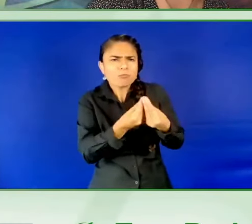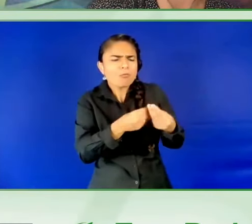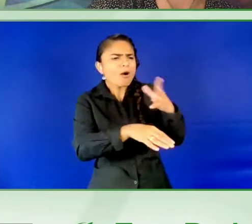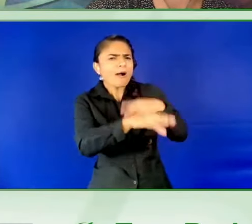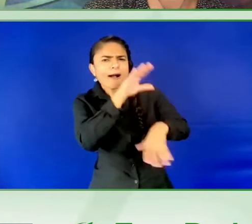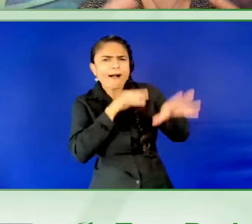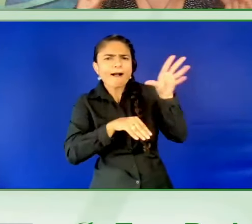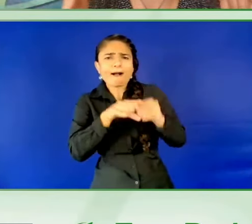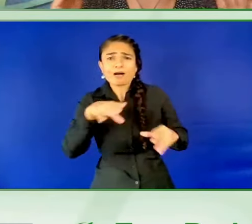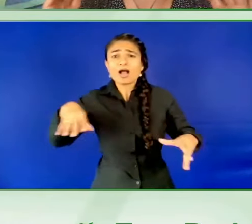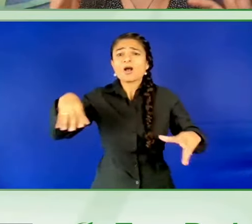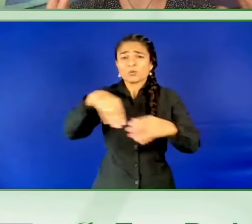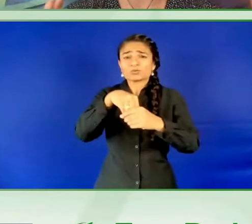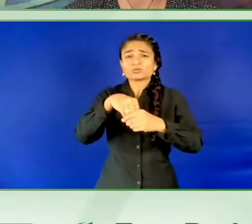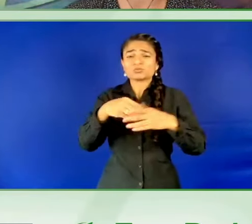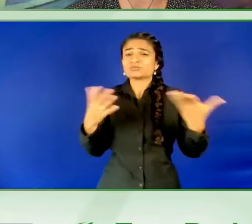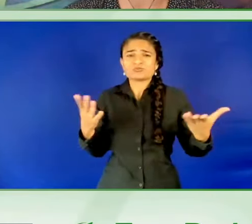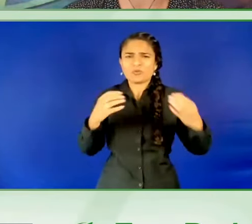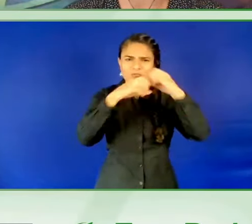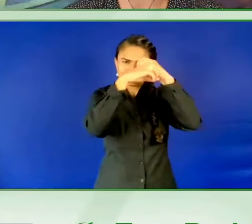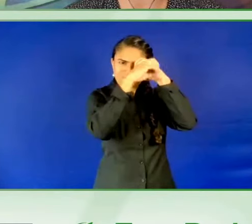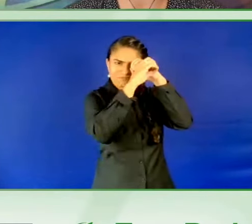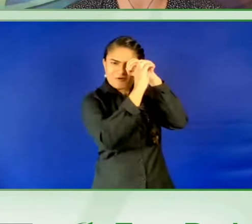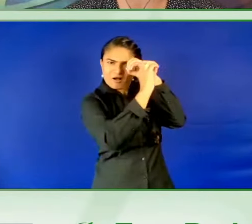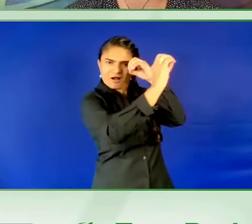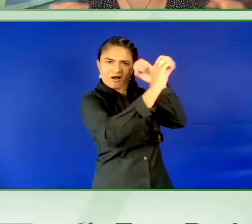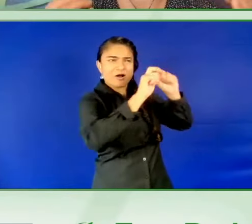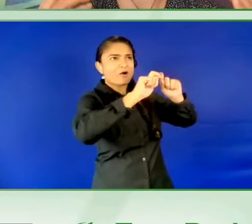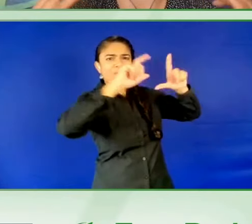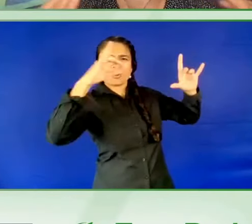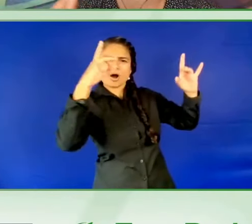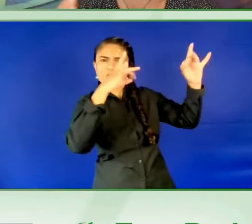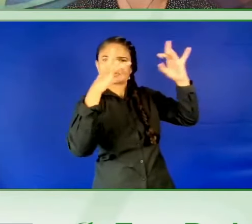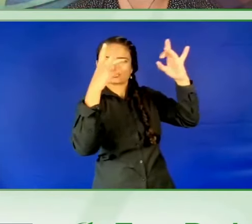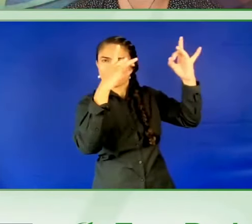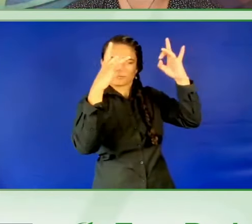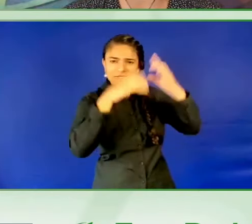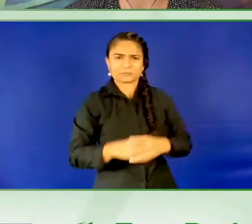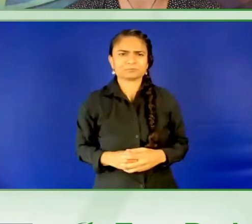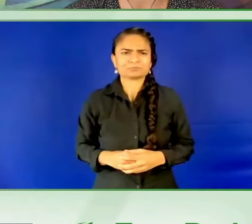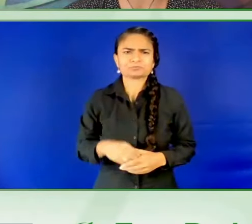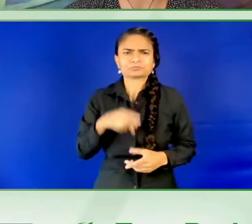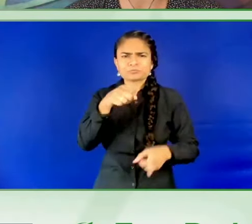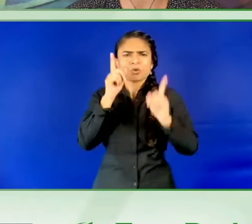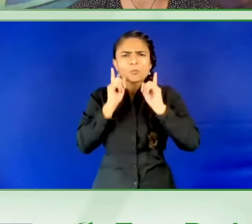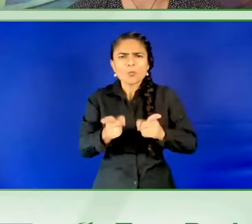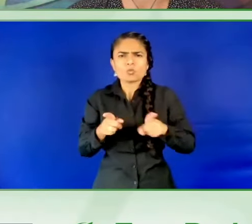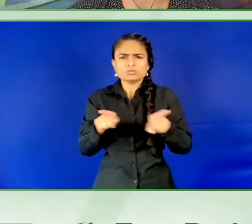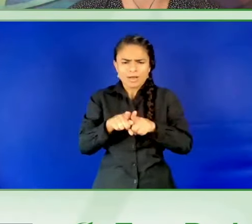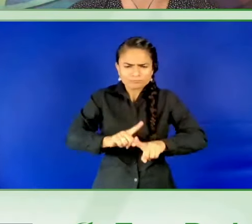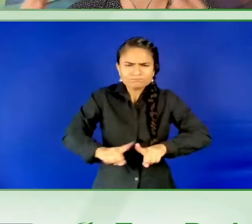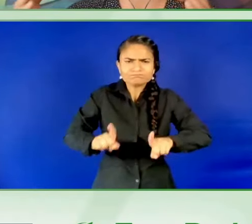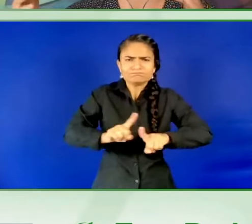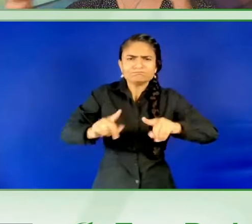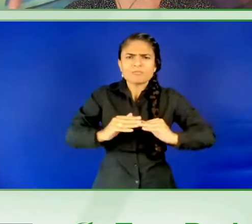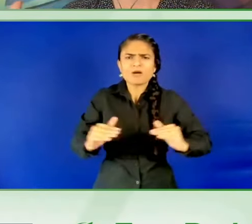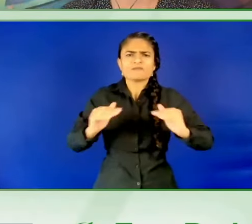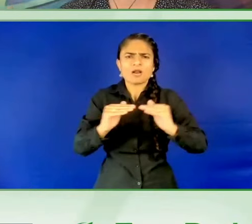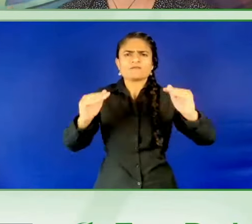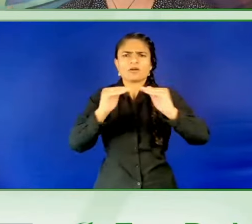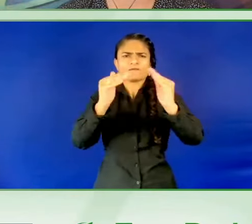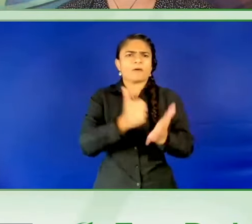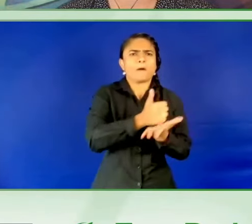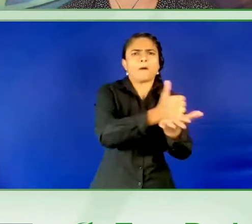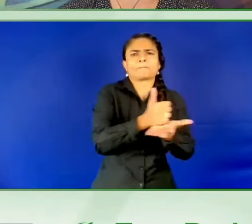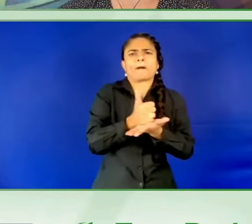in education, for the young people who want to study in universities, for example, for